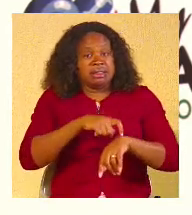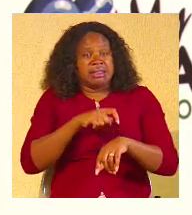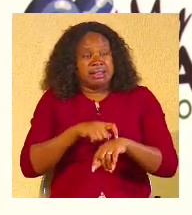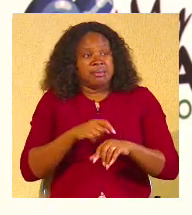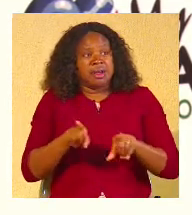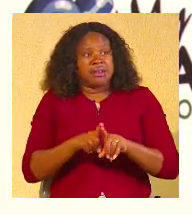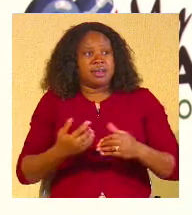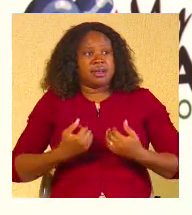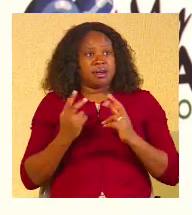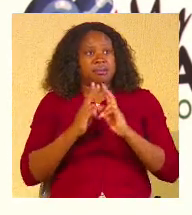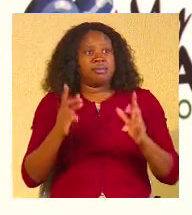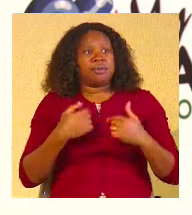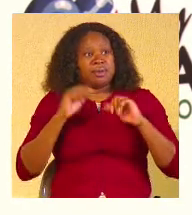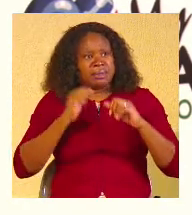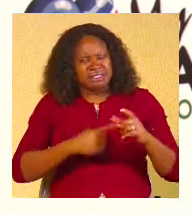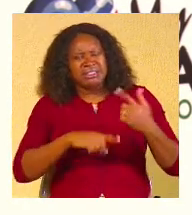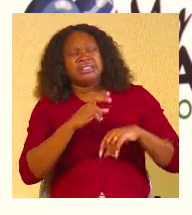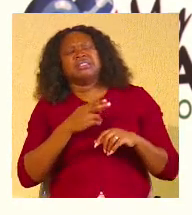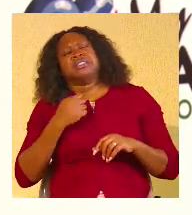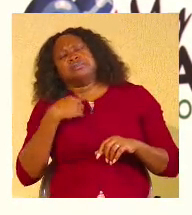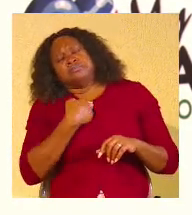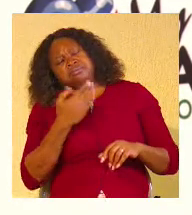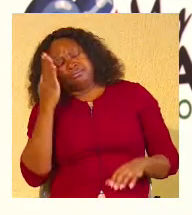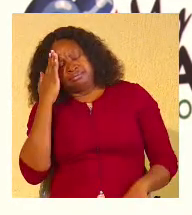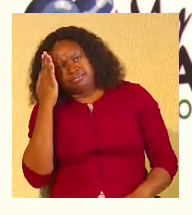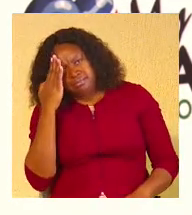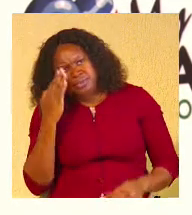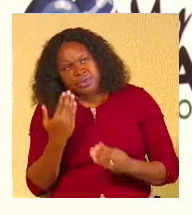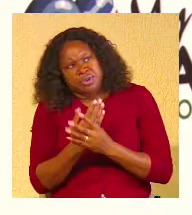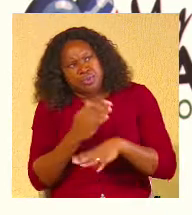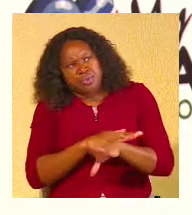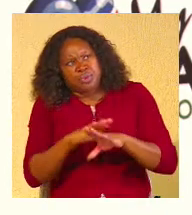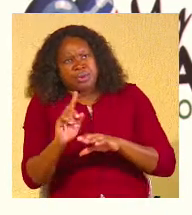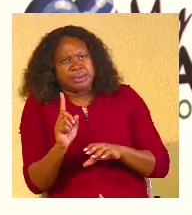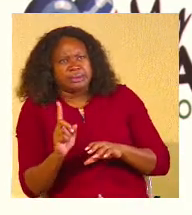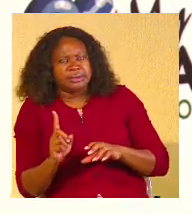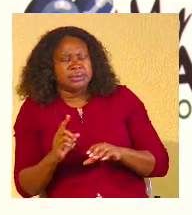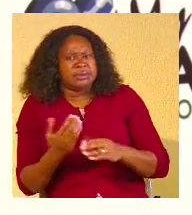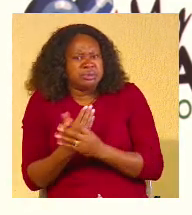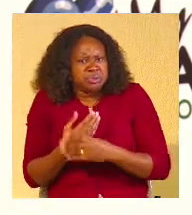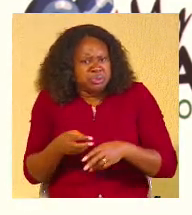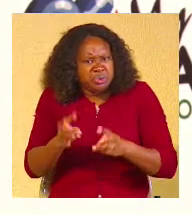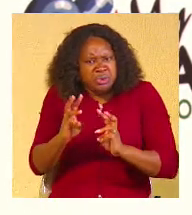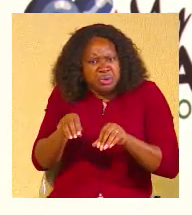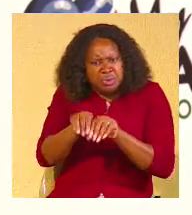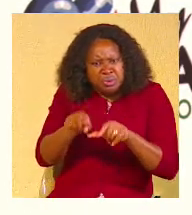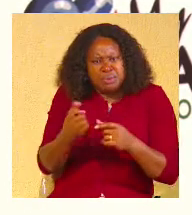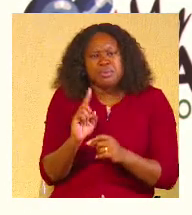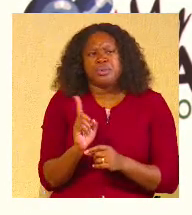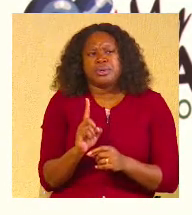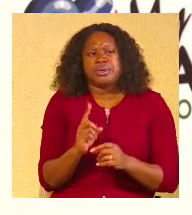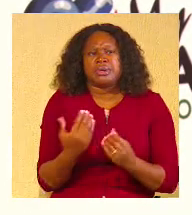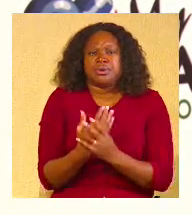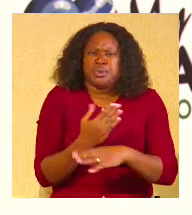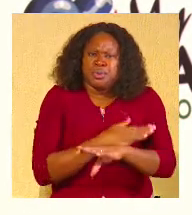as young people, we have to repeatedly tell ourselves to find new ways. Let's find new ways of doing things. Let's find